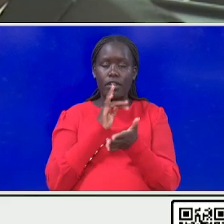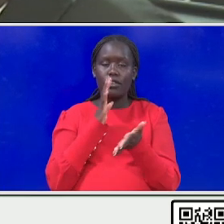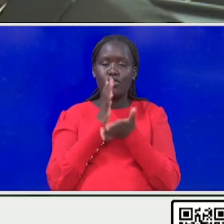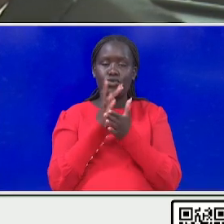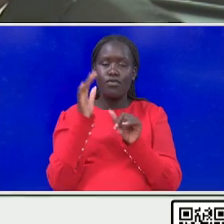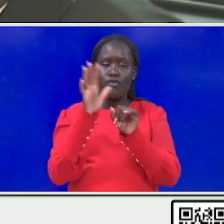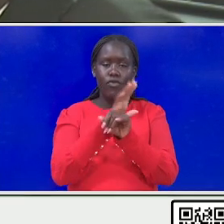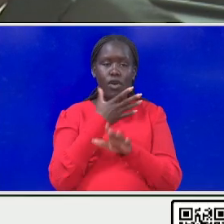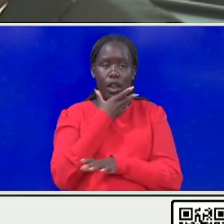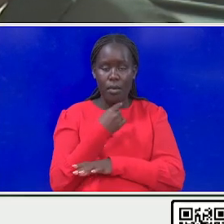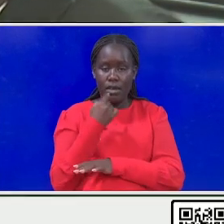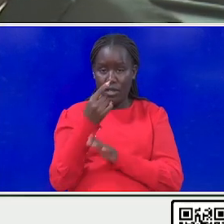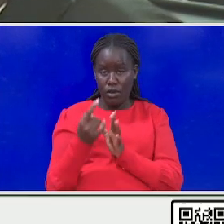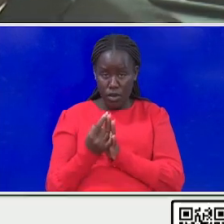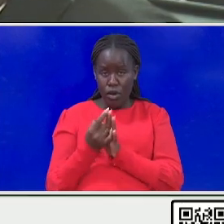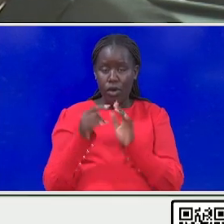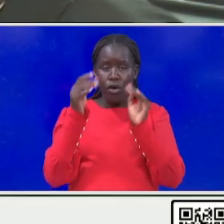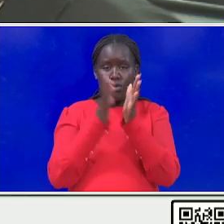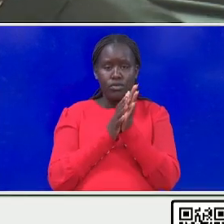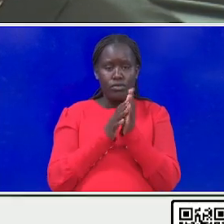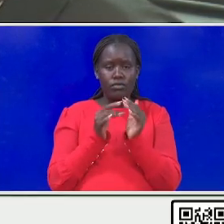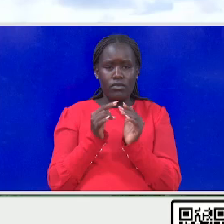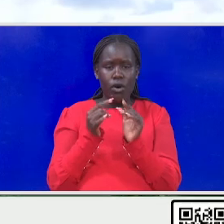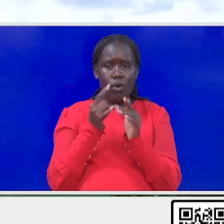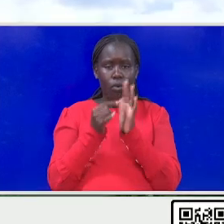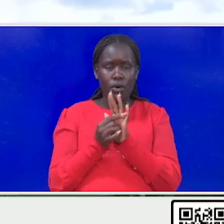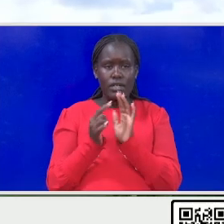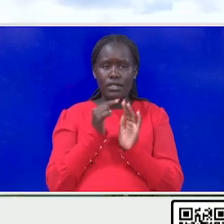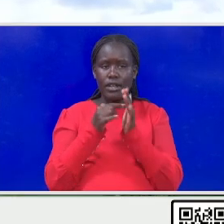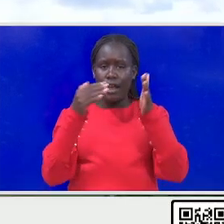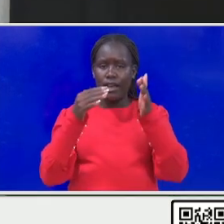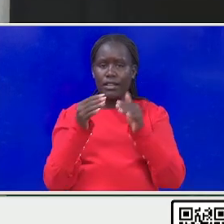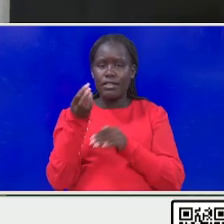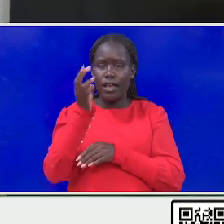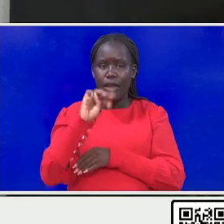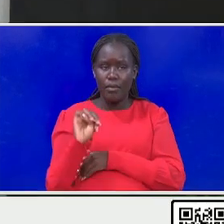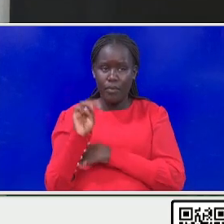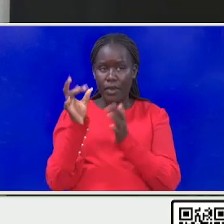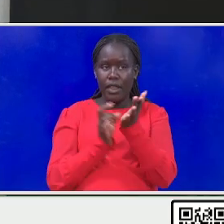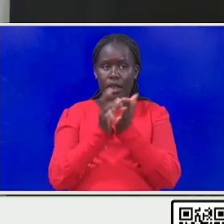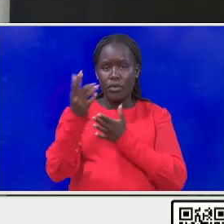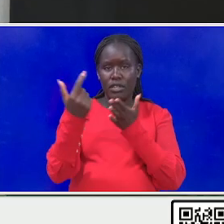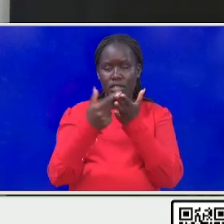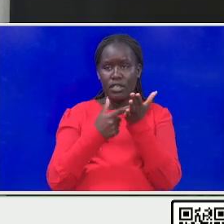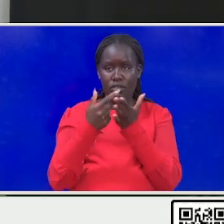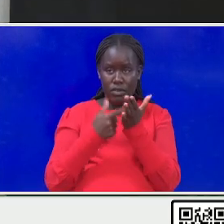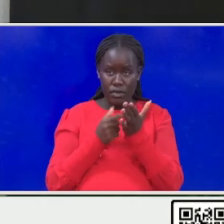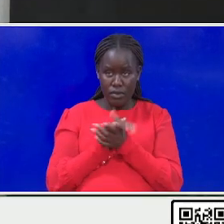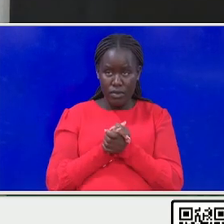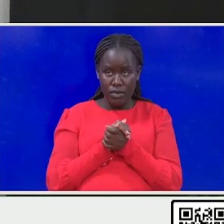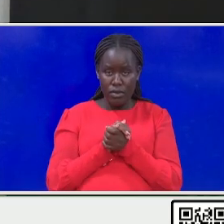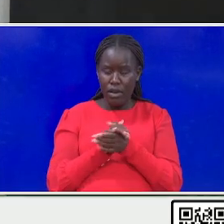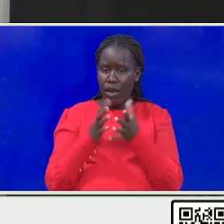be prepping his legal arsenal to fend off the allegations leveled against him in the impeachment motion. Unajua hii watu nafikiri wako